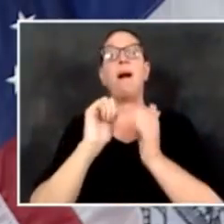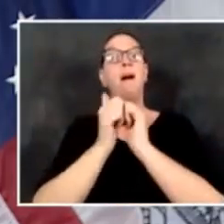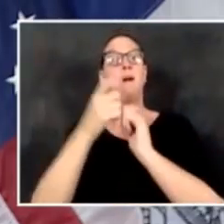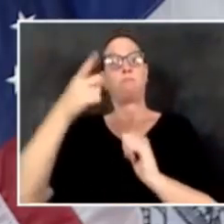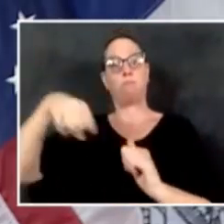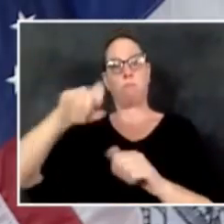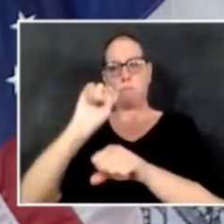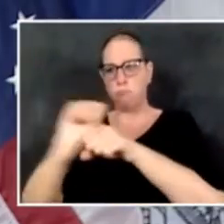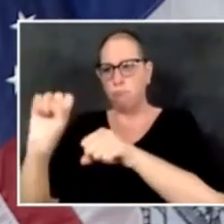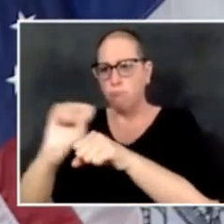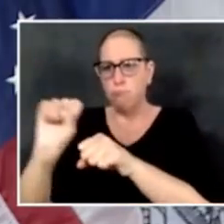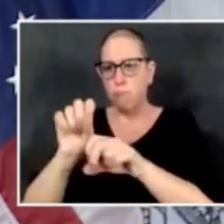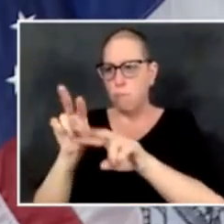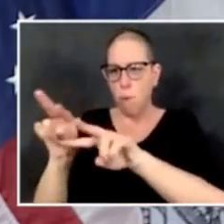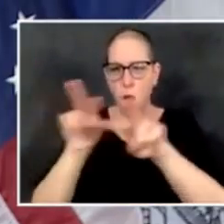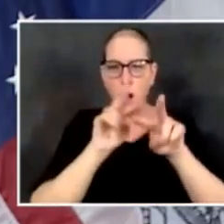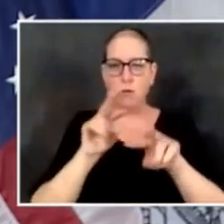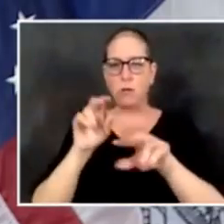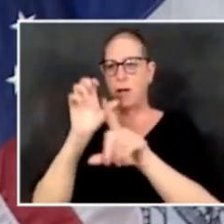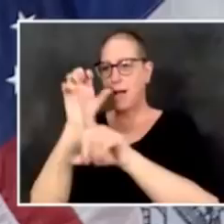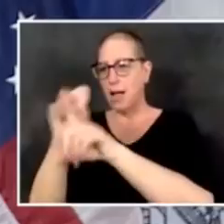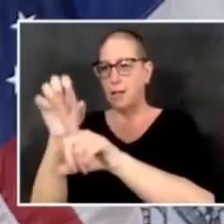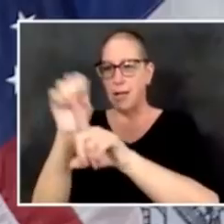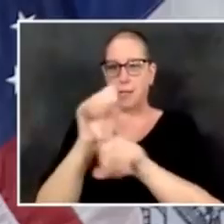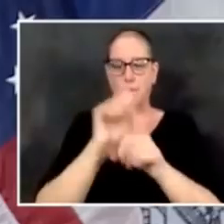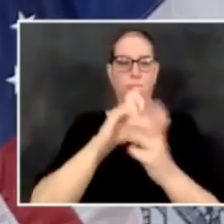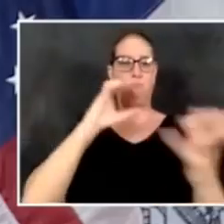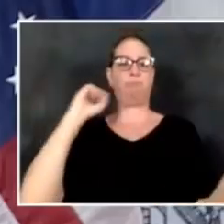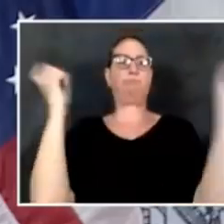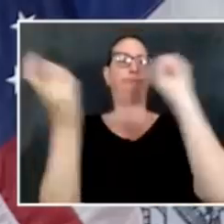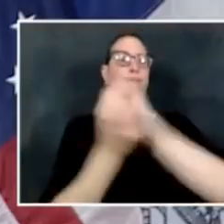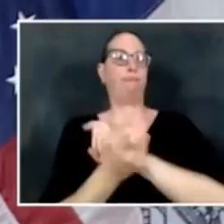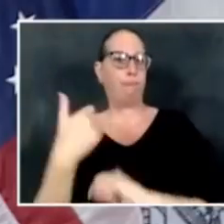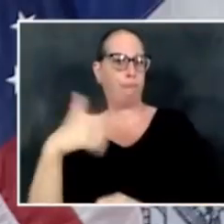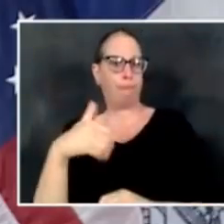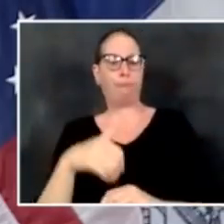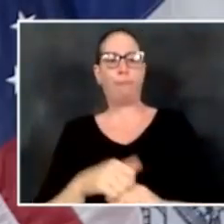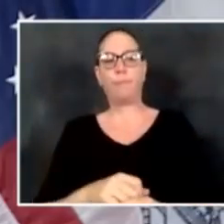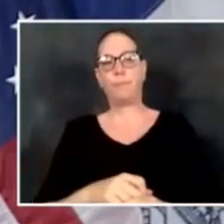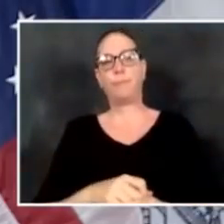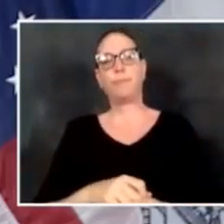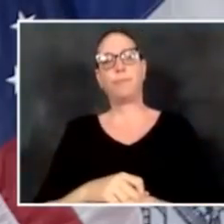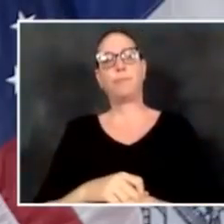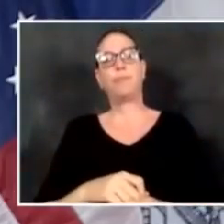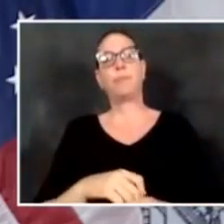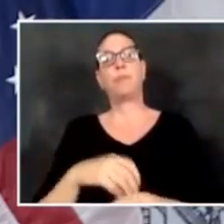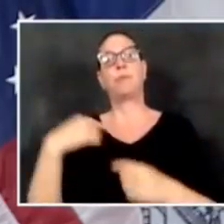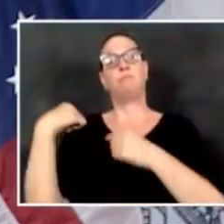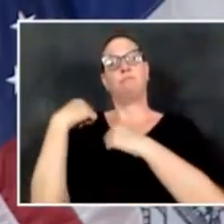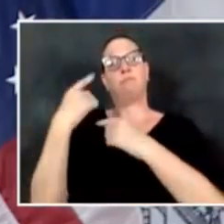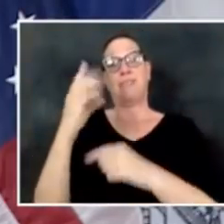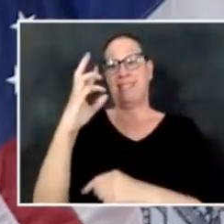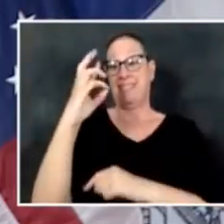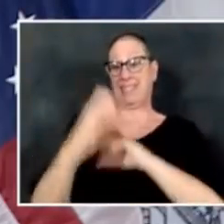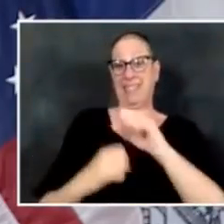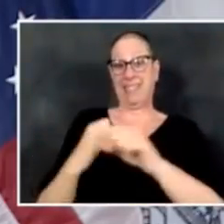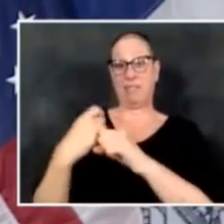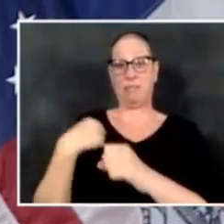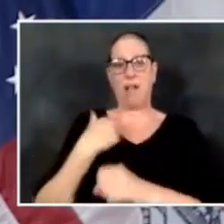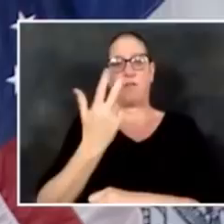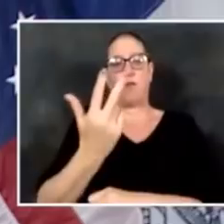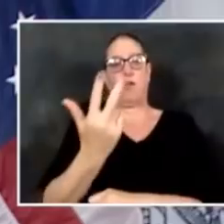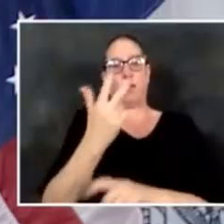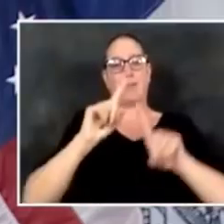The leadership of the NYPD, over 3 commissioners now, has emphasized much more training, a focus